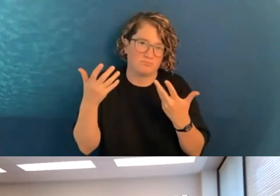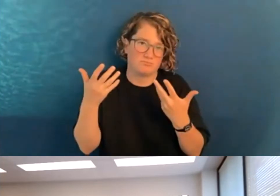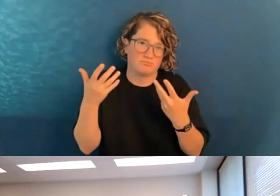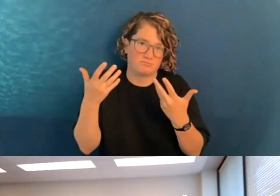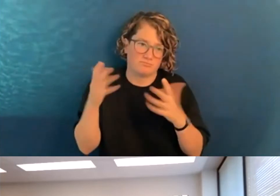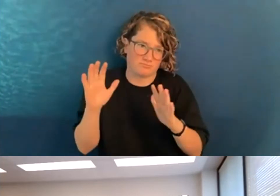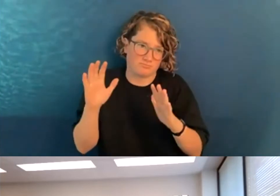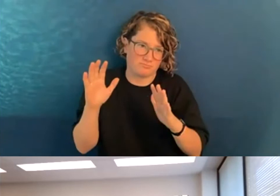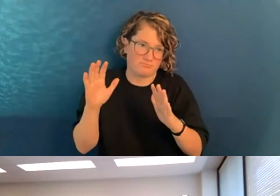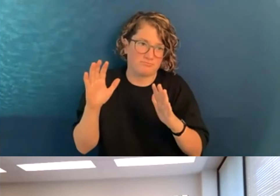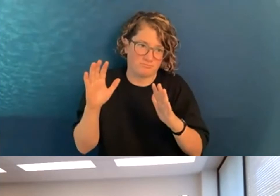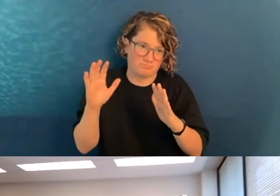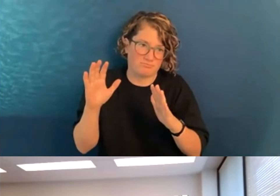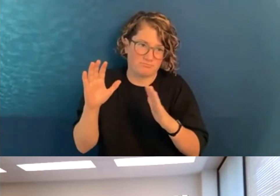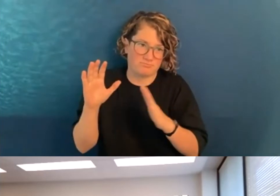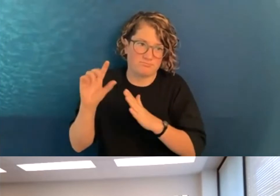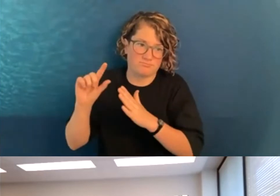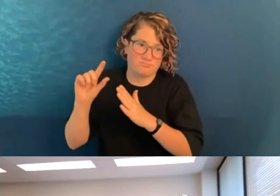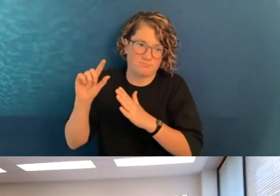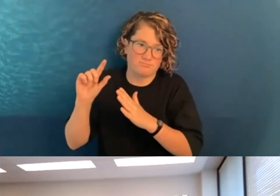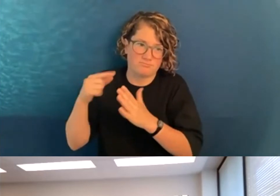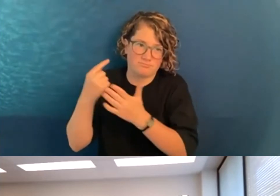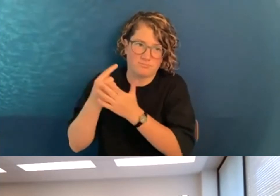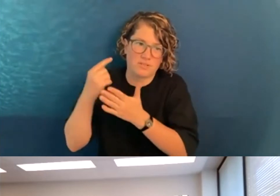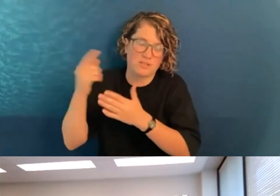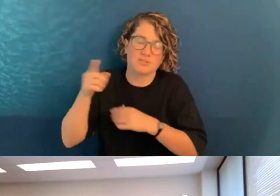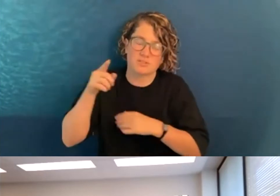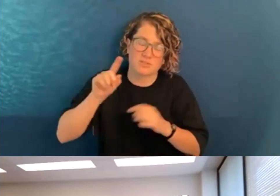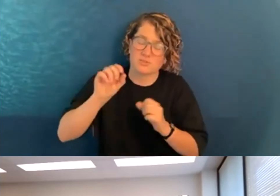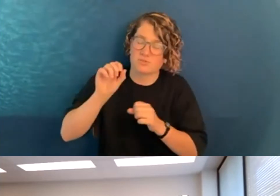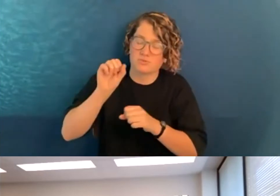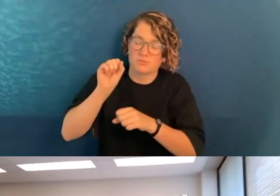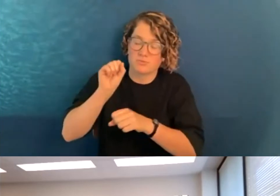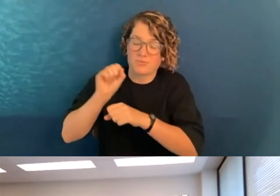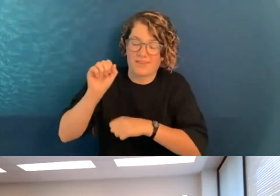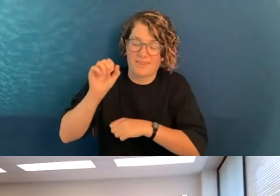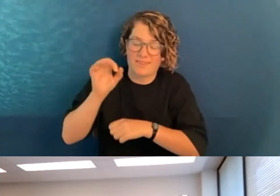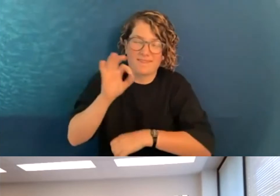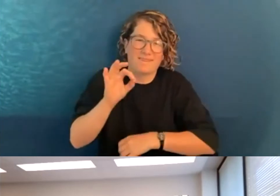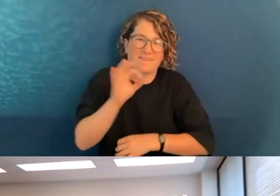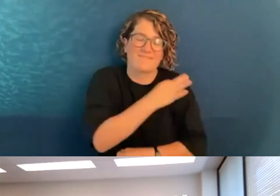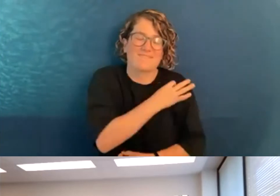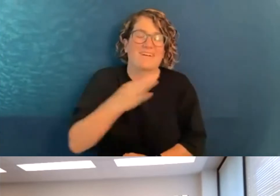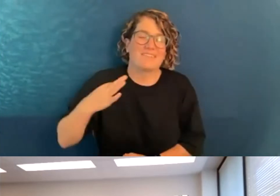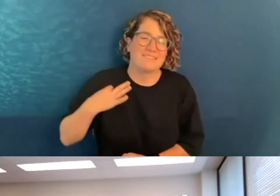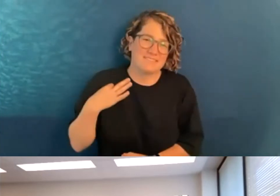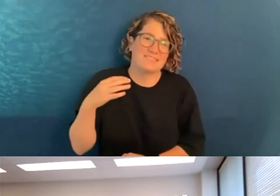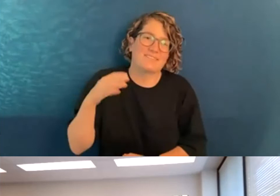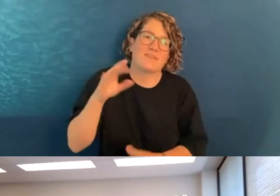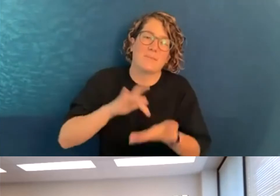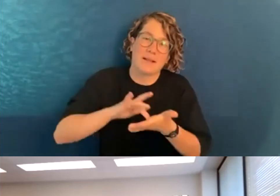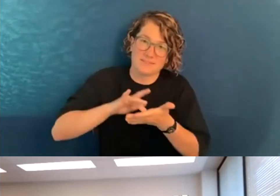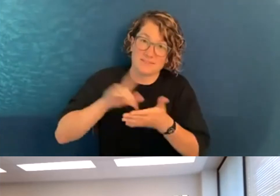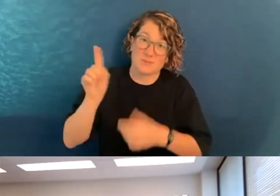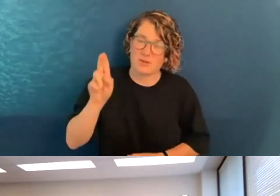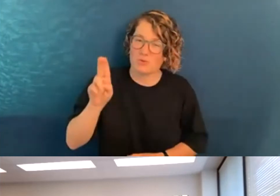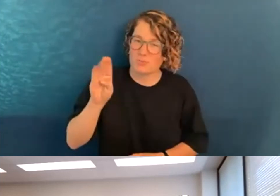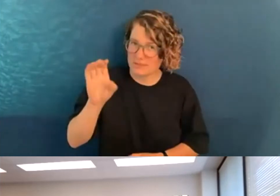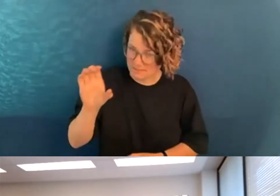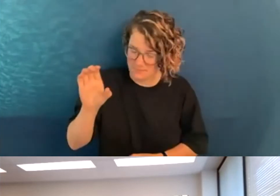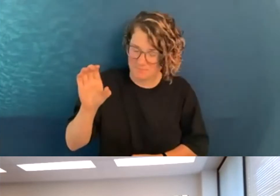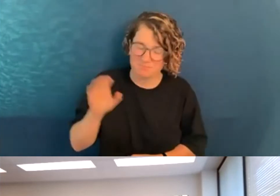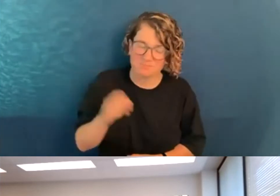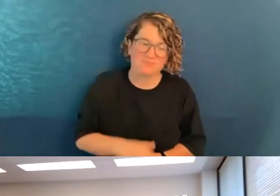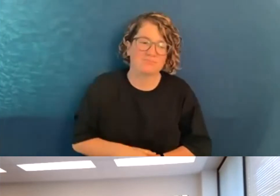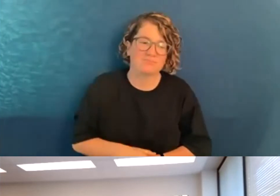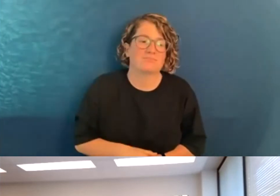at the University of British Columbia. She brings a particularly unique lens as a researcher, as